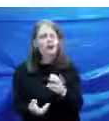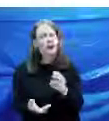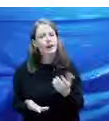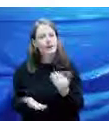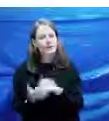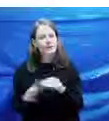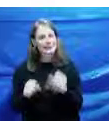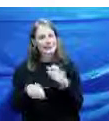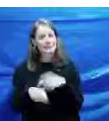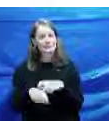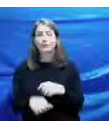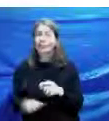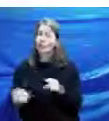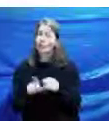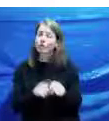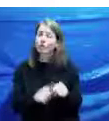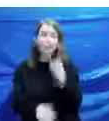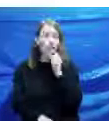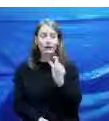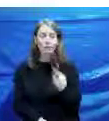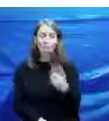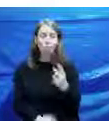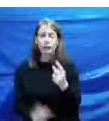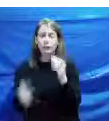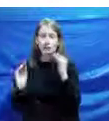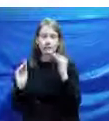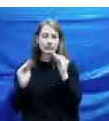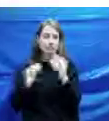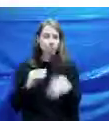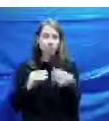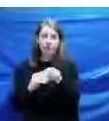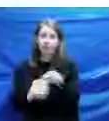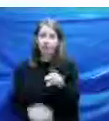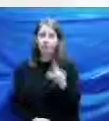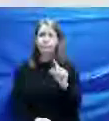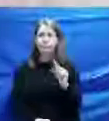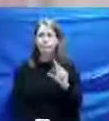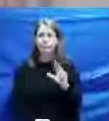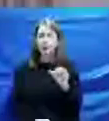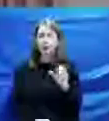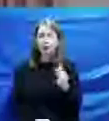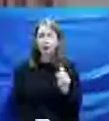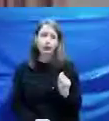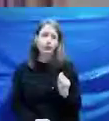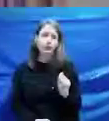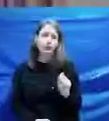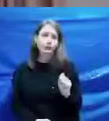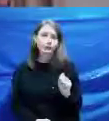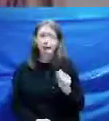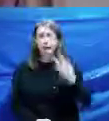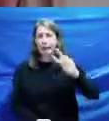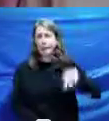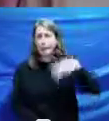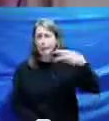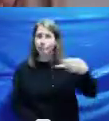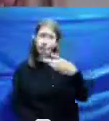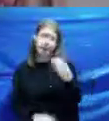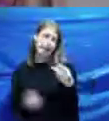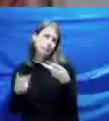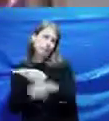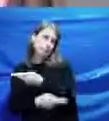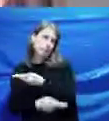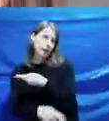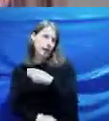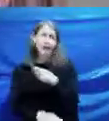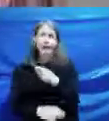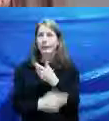teaching kids tricks anymore. We're not just teaching them the strategies, you know, invert and multiply, the butterfly method, all of these things, you